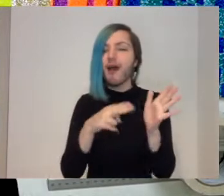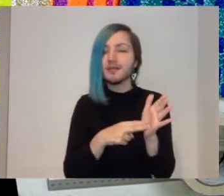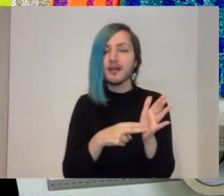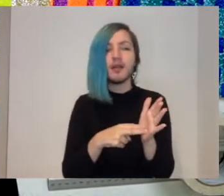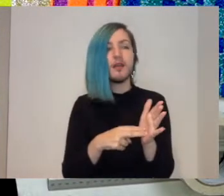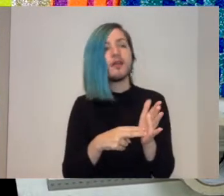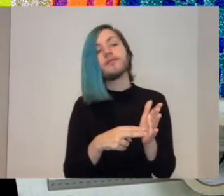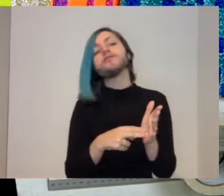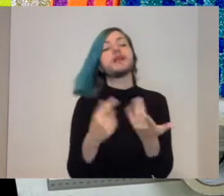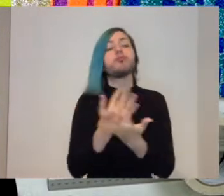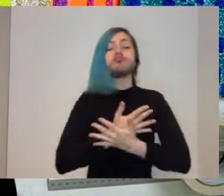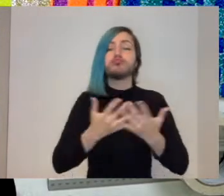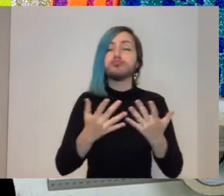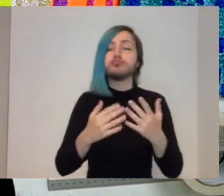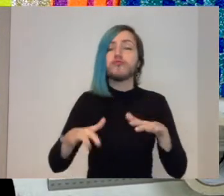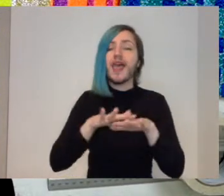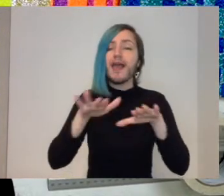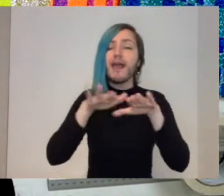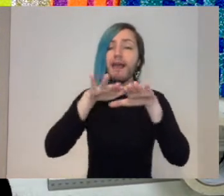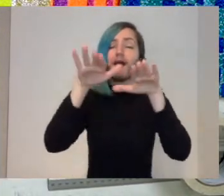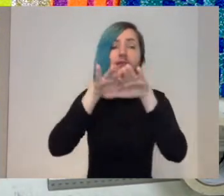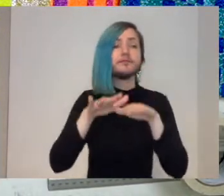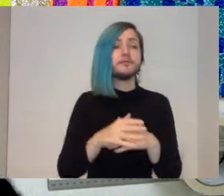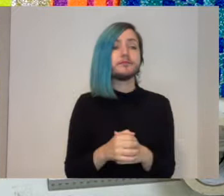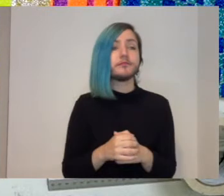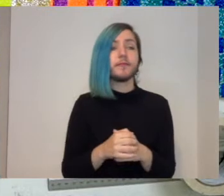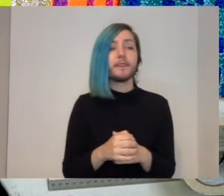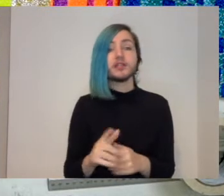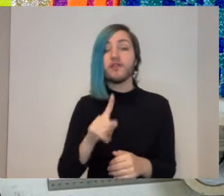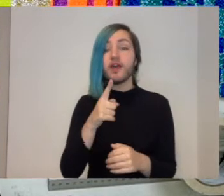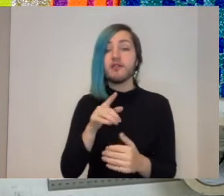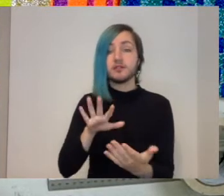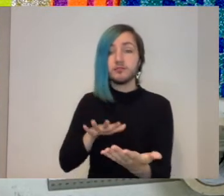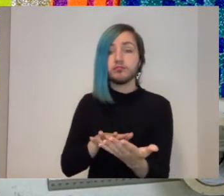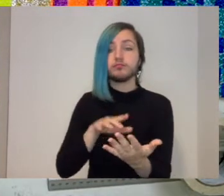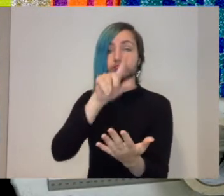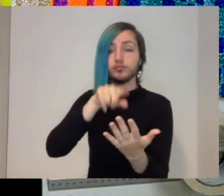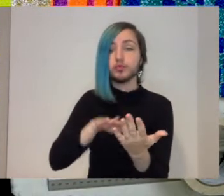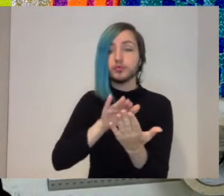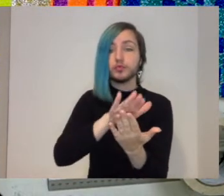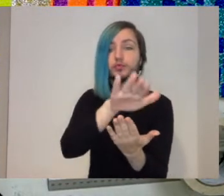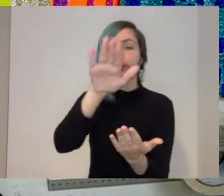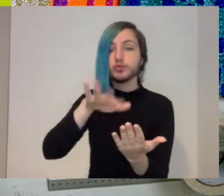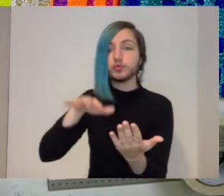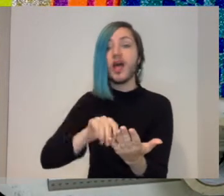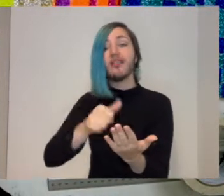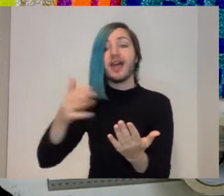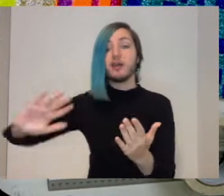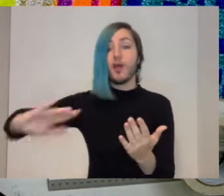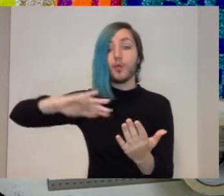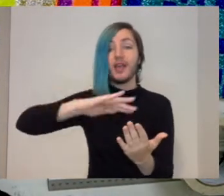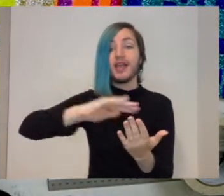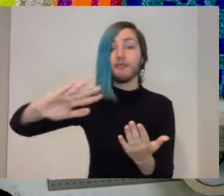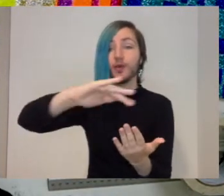just lots and lots of different layering here. First of all, I sort of went in one direction and then I go in the other direction. And